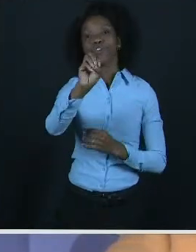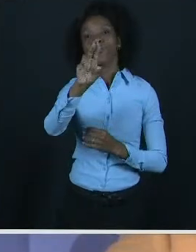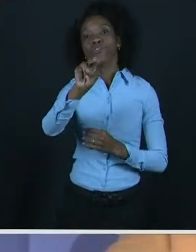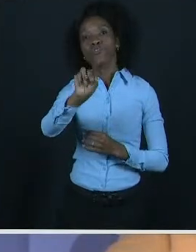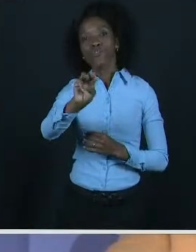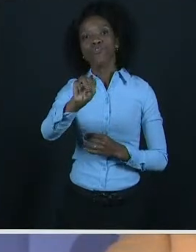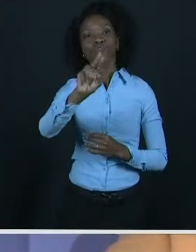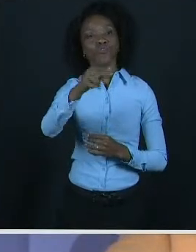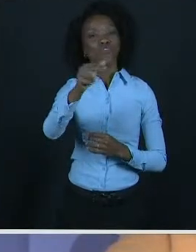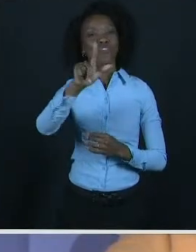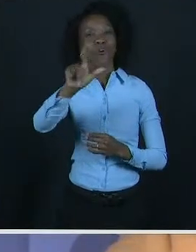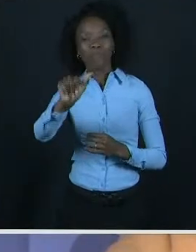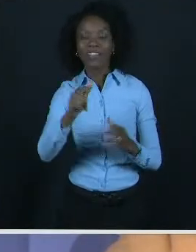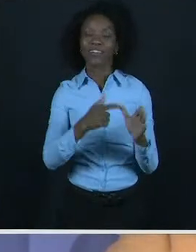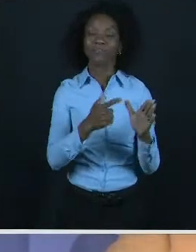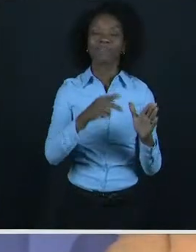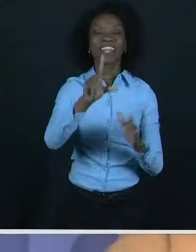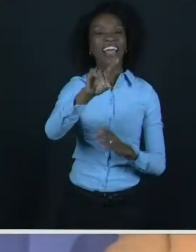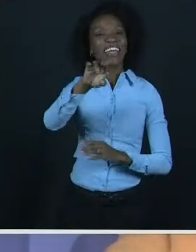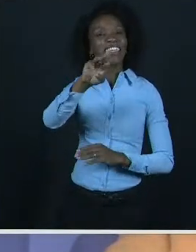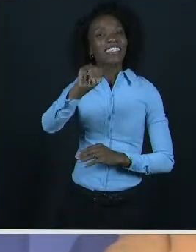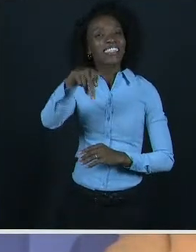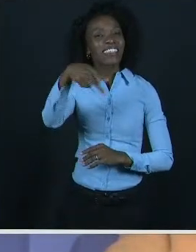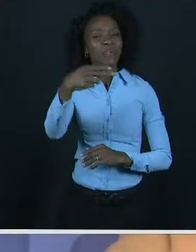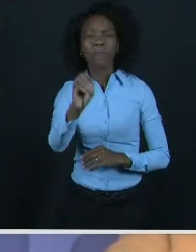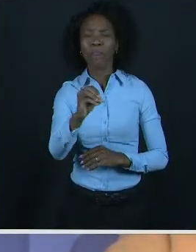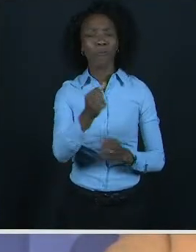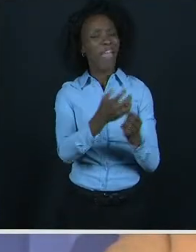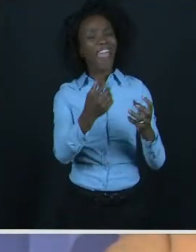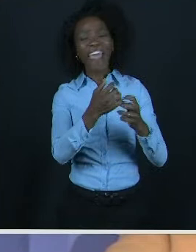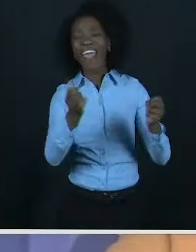Dimpho Sikelenge, and many other women.